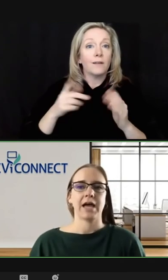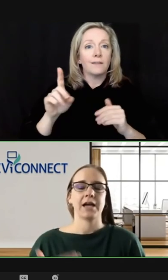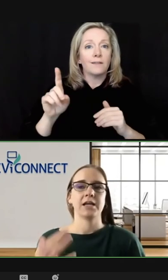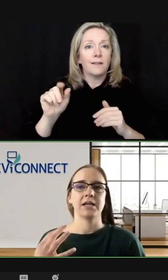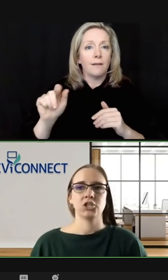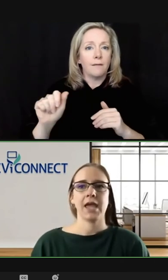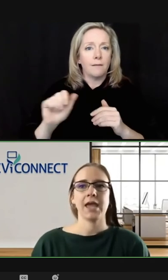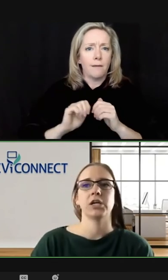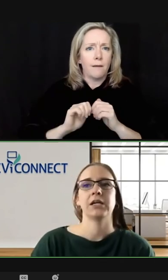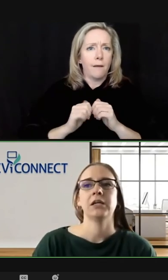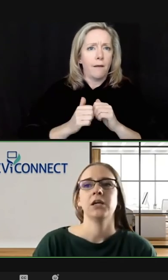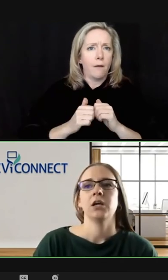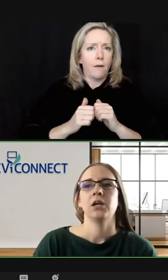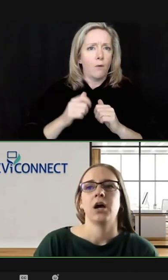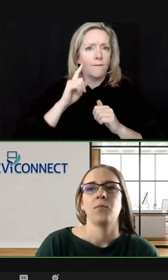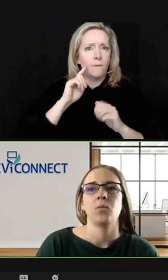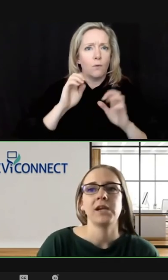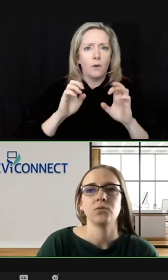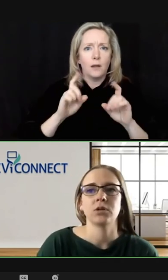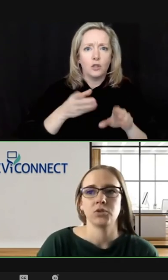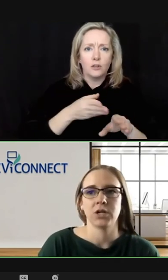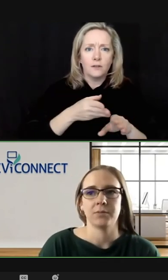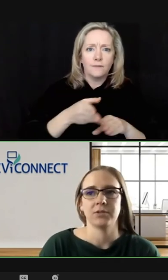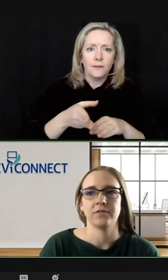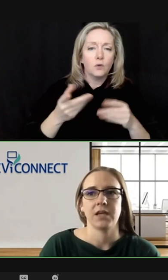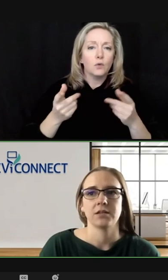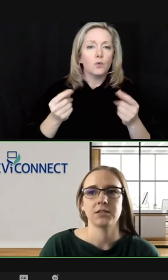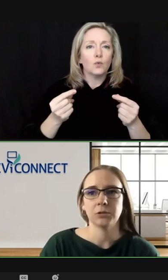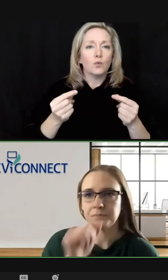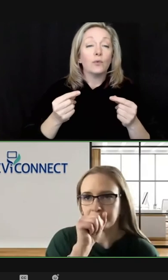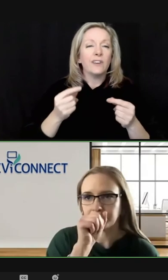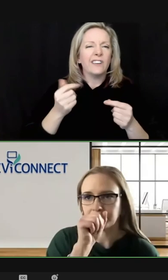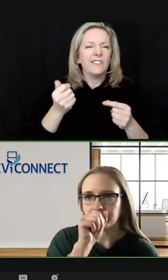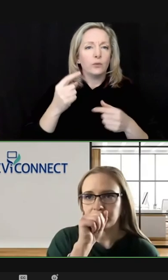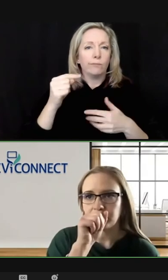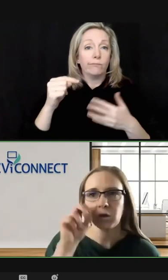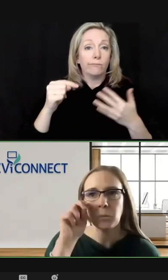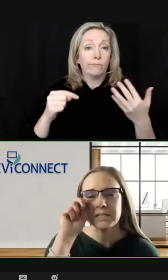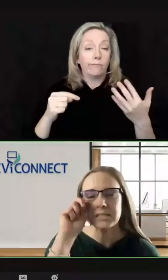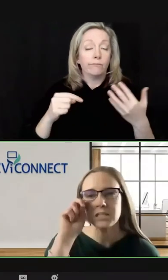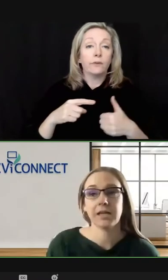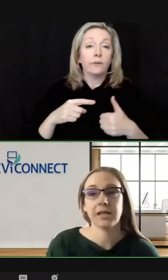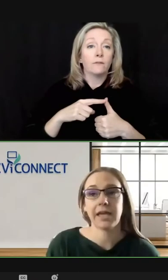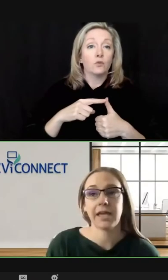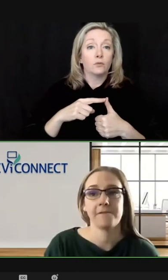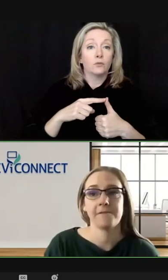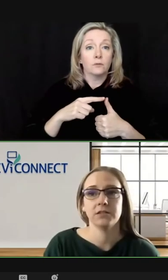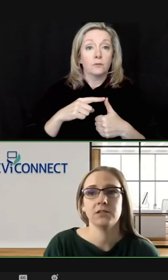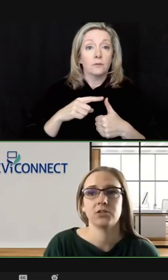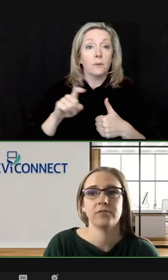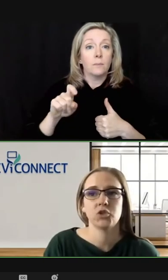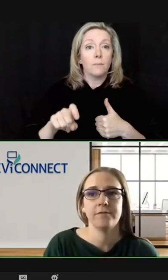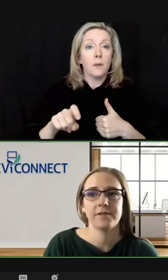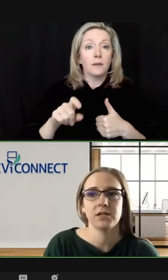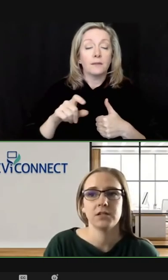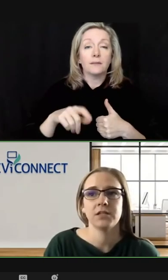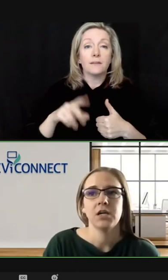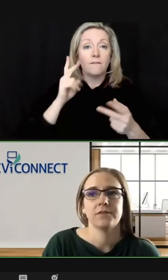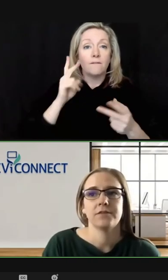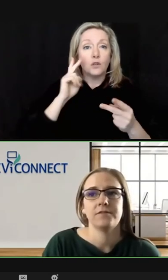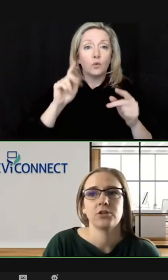order to do that in education, we need to do a couple of things. So we need to look at field, so